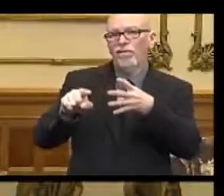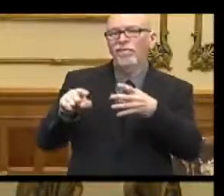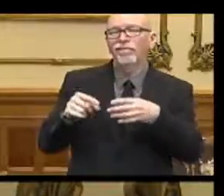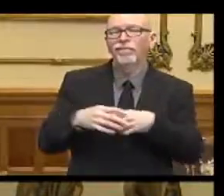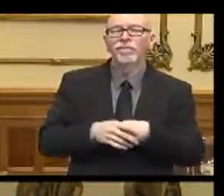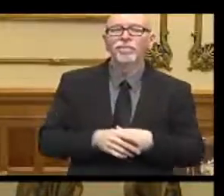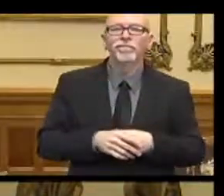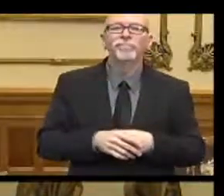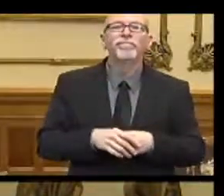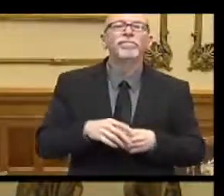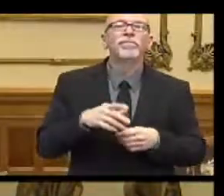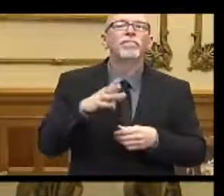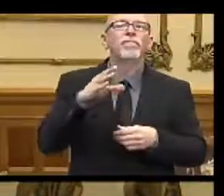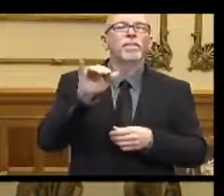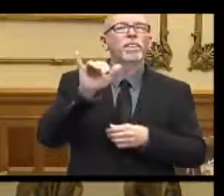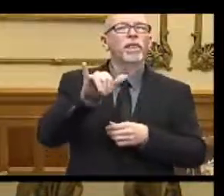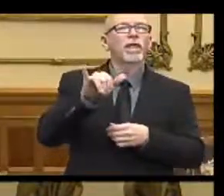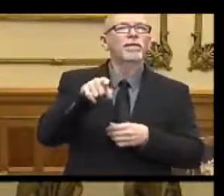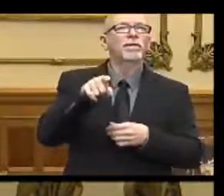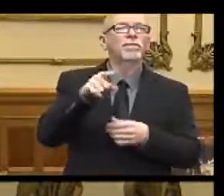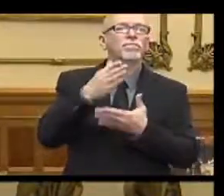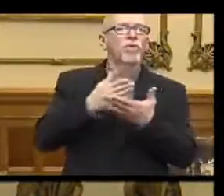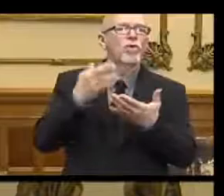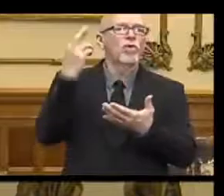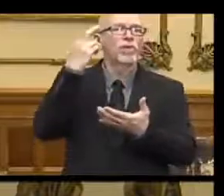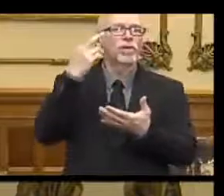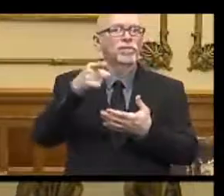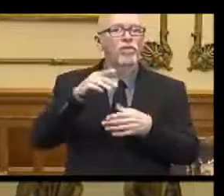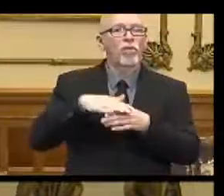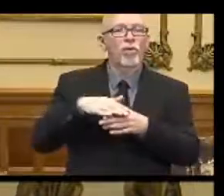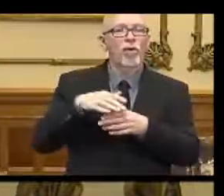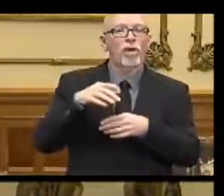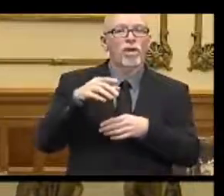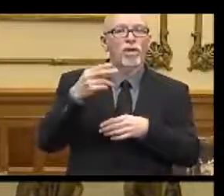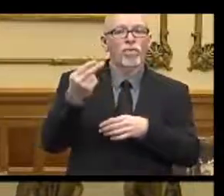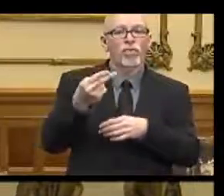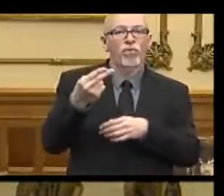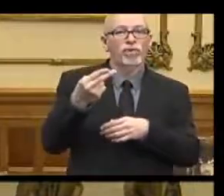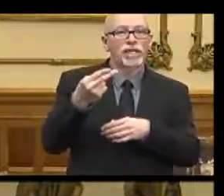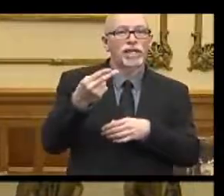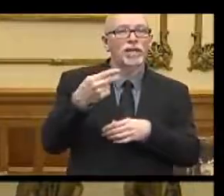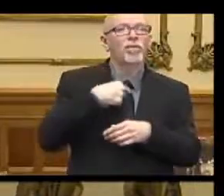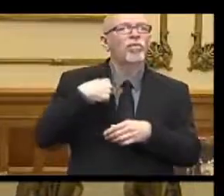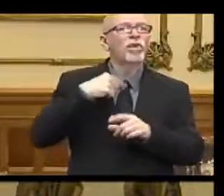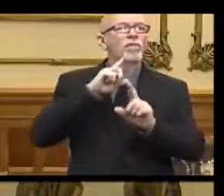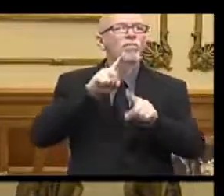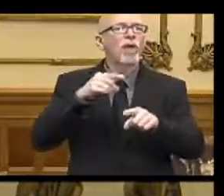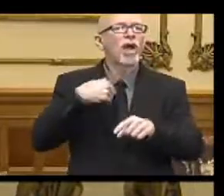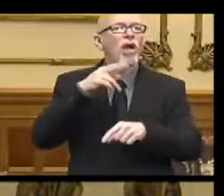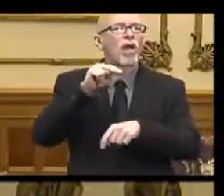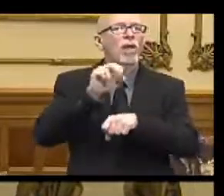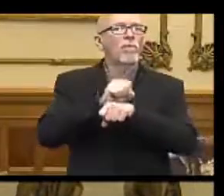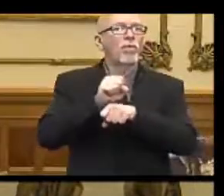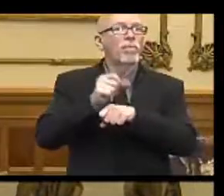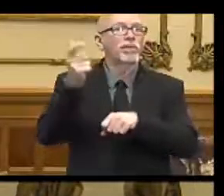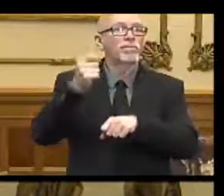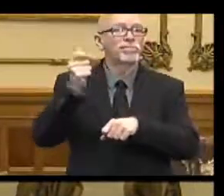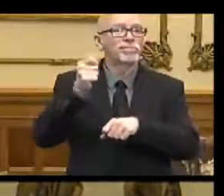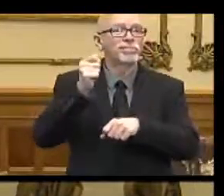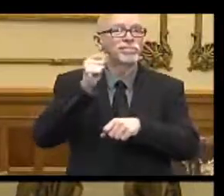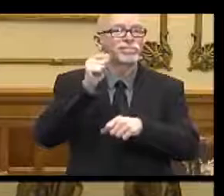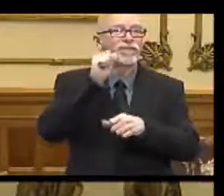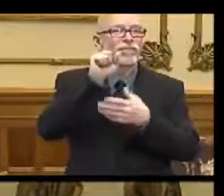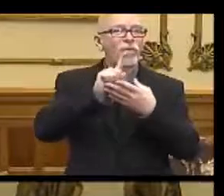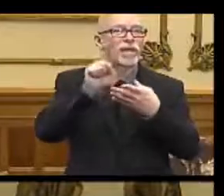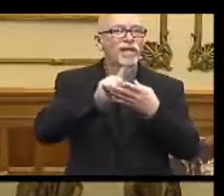April. And that's also one of the reasons why on Thursday, we report our unemployment claims numbers on a